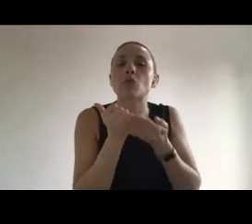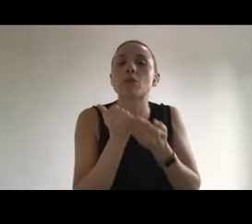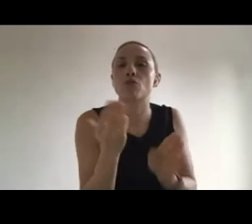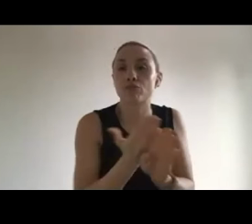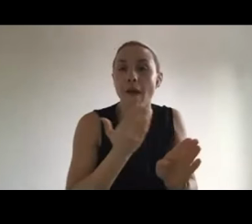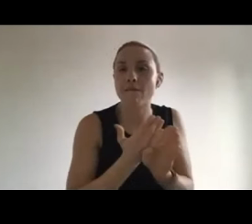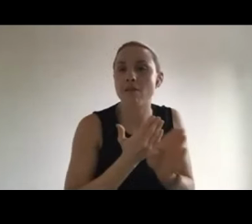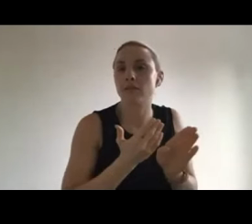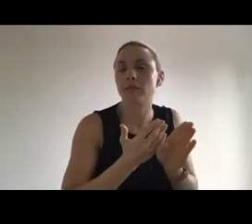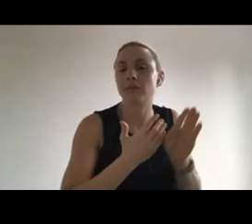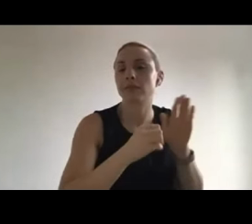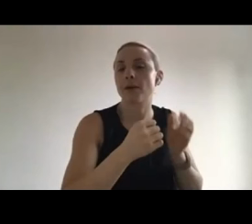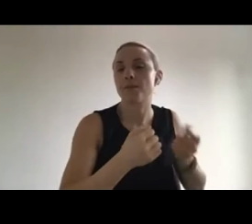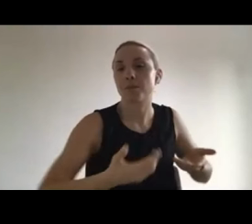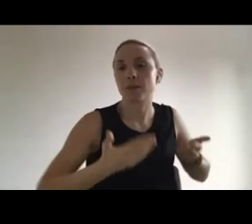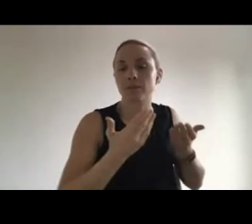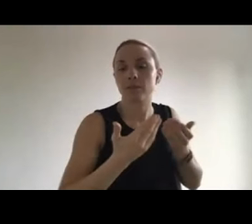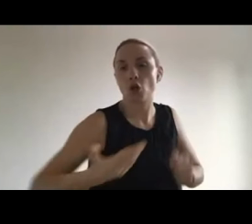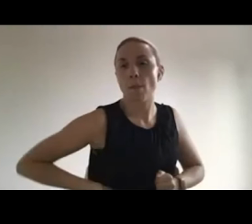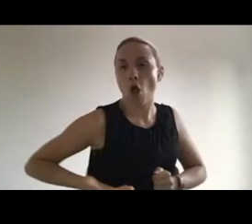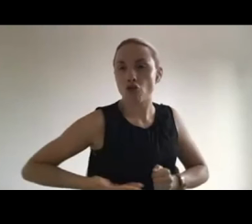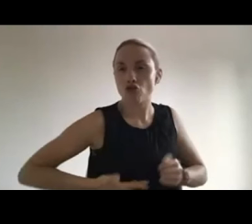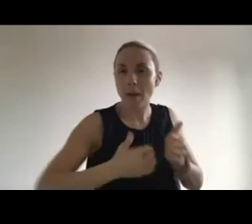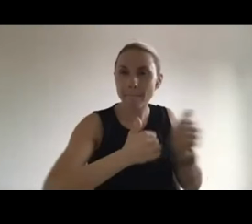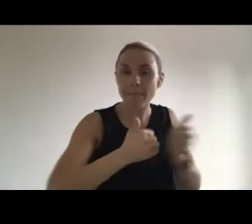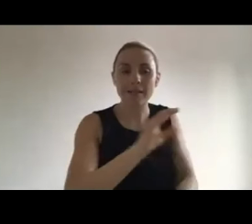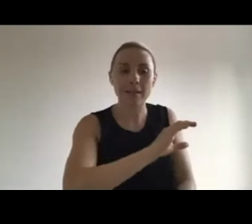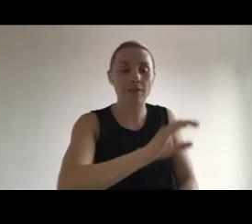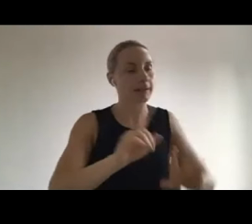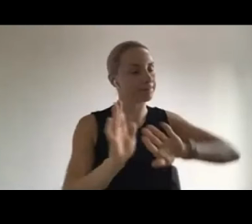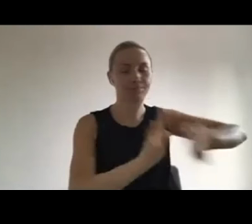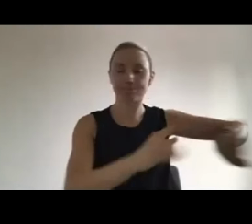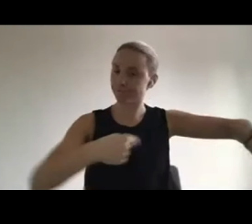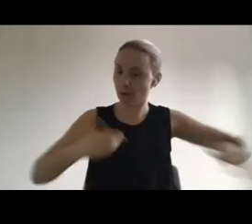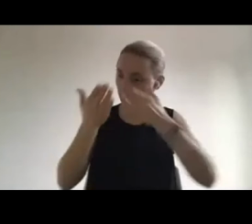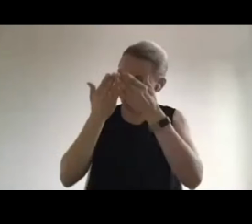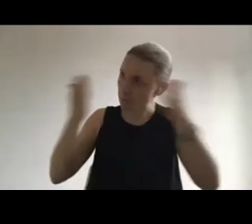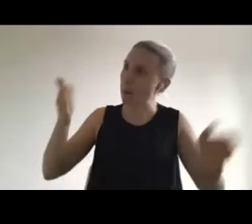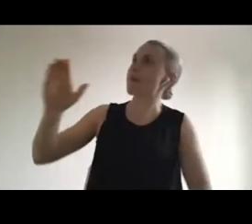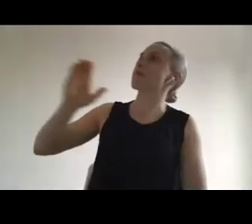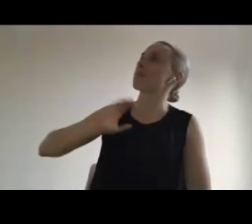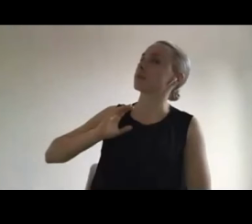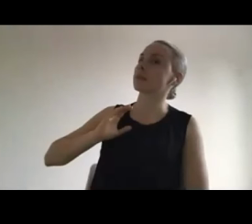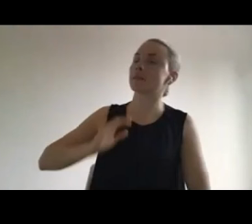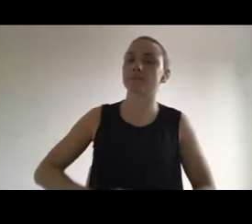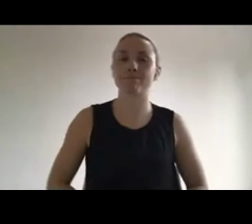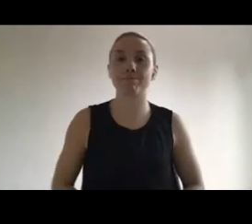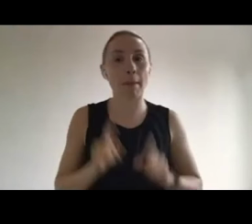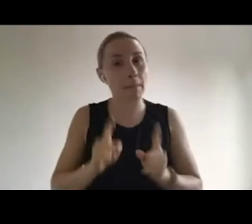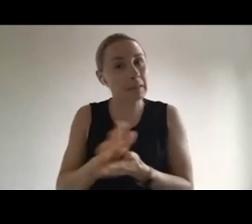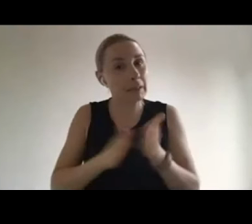a publicly funded trial. We first had to complete a whole range of preclinical work,